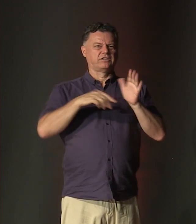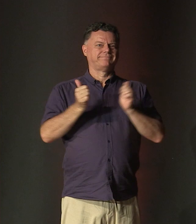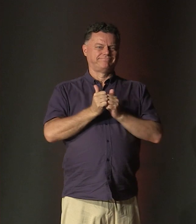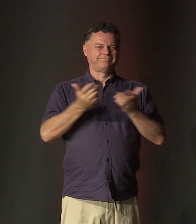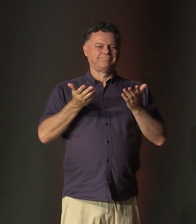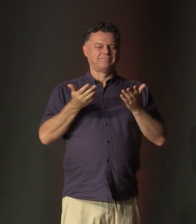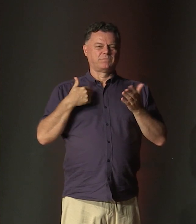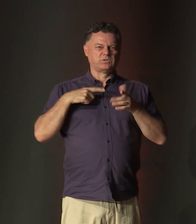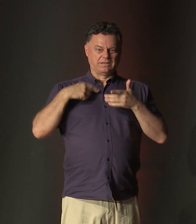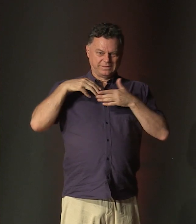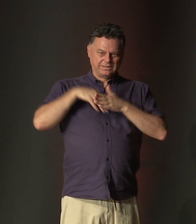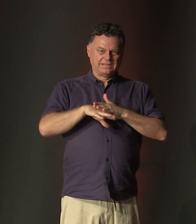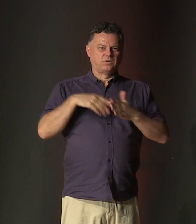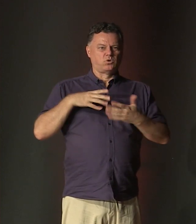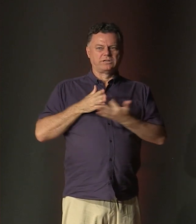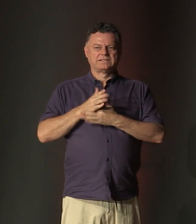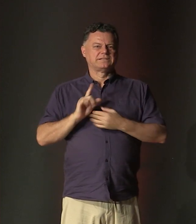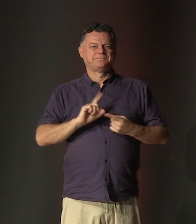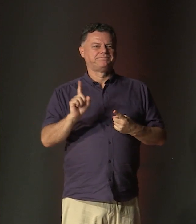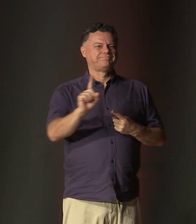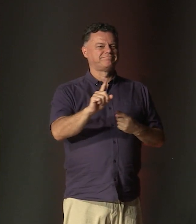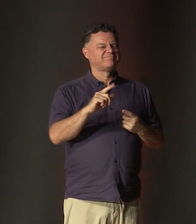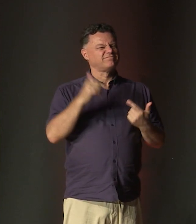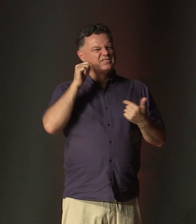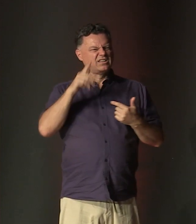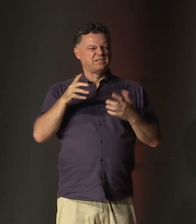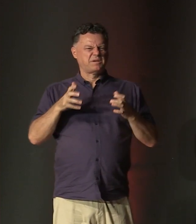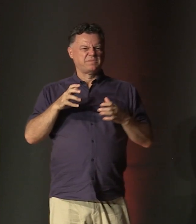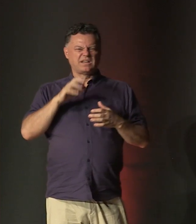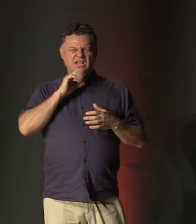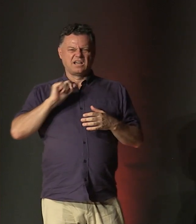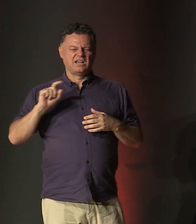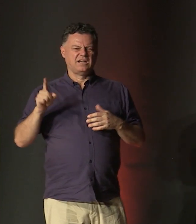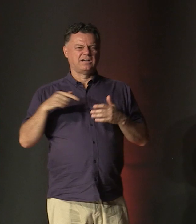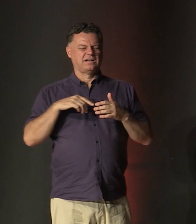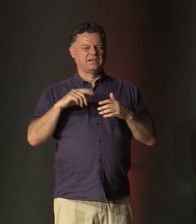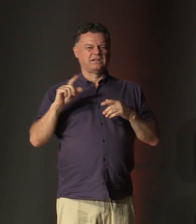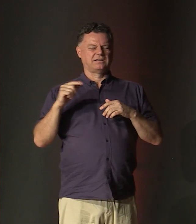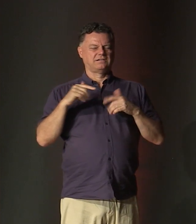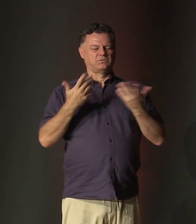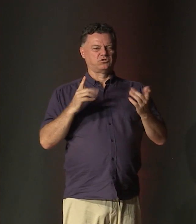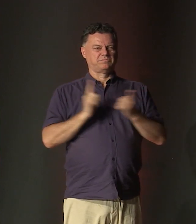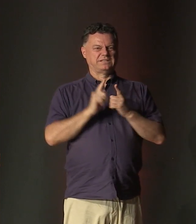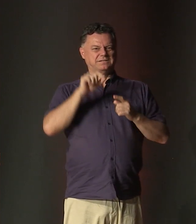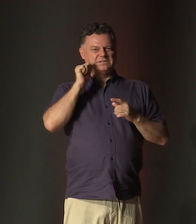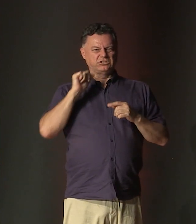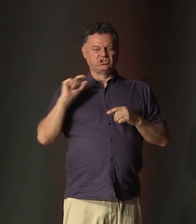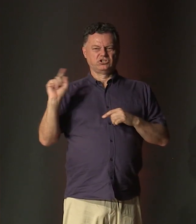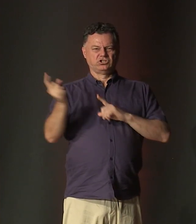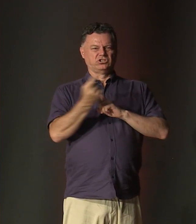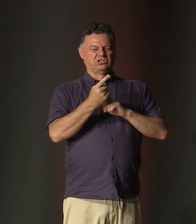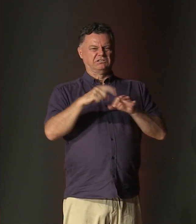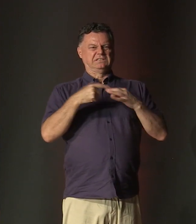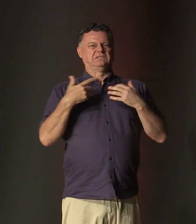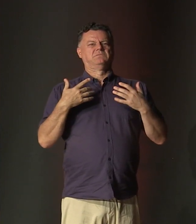Now I want you to imagine that the creepy TV salesman uses that same pitch on your son or